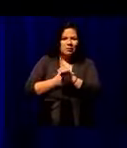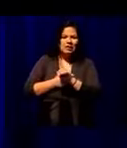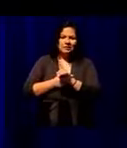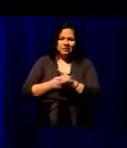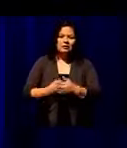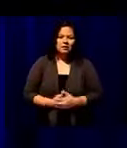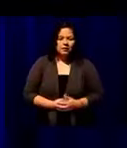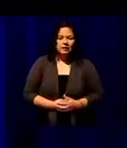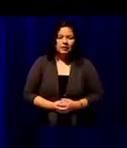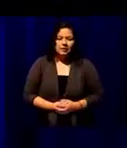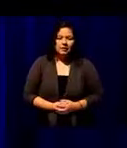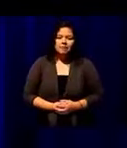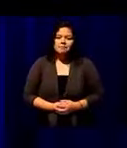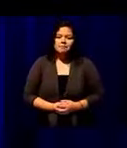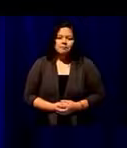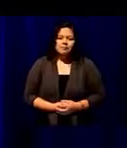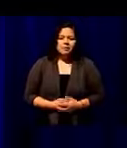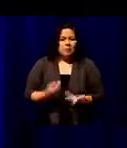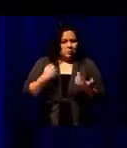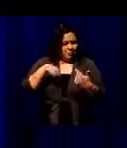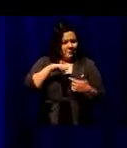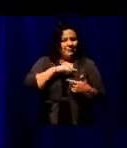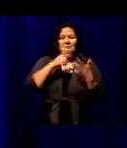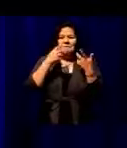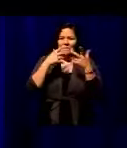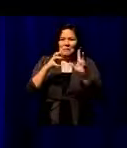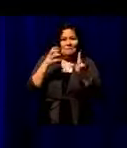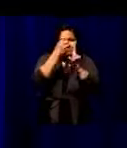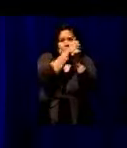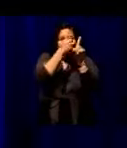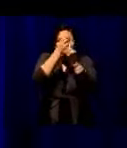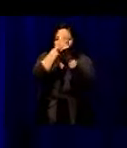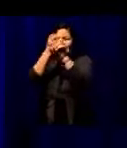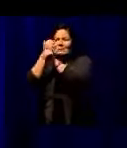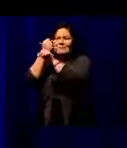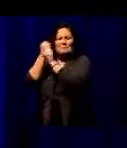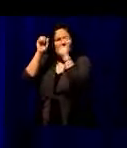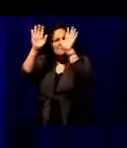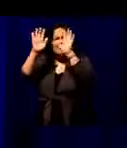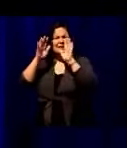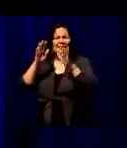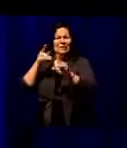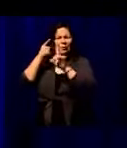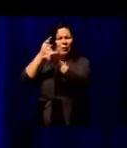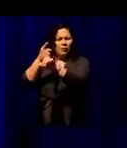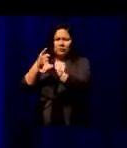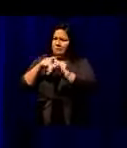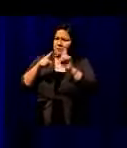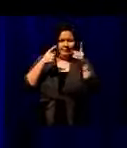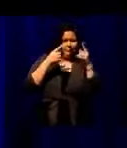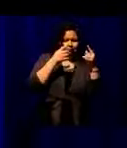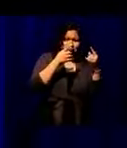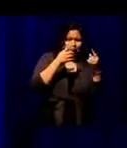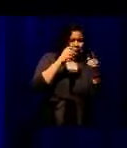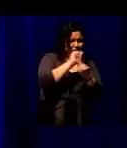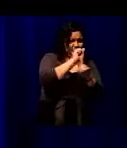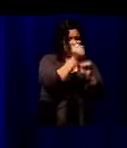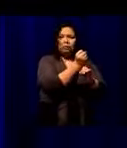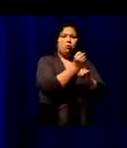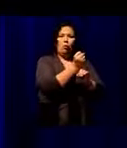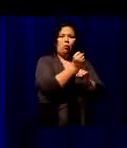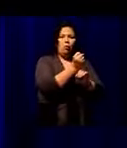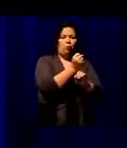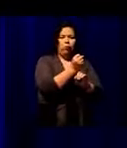months. And we have achieved amazing things in the toughest of circumstances. And it is all